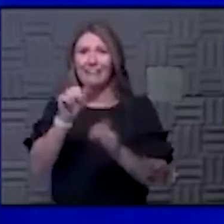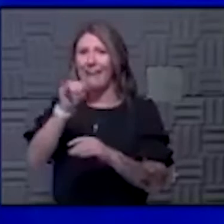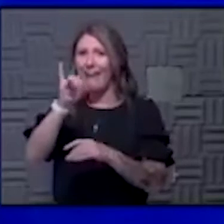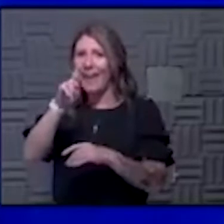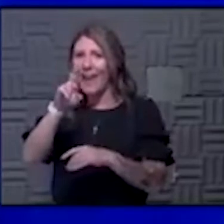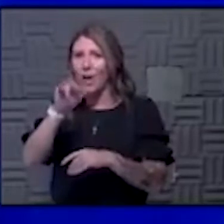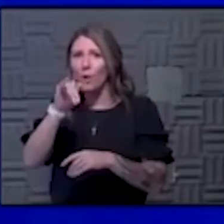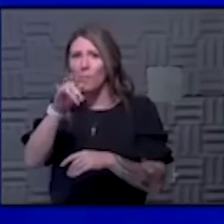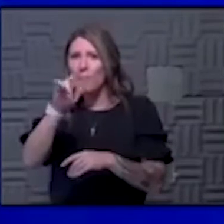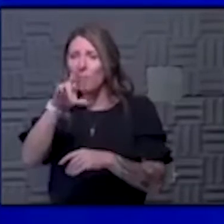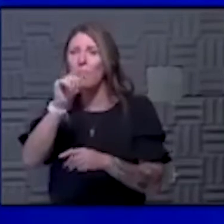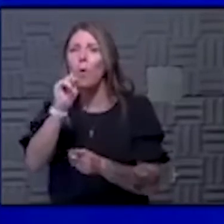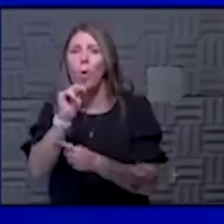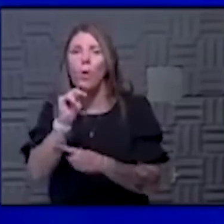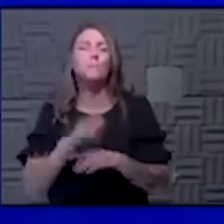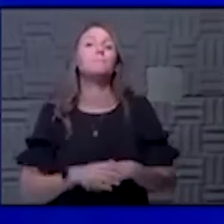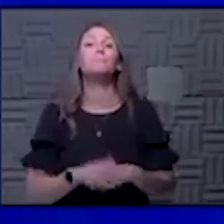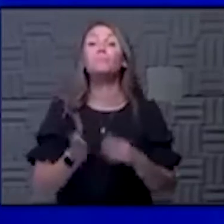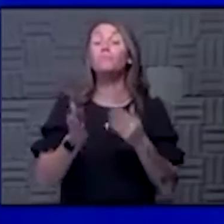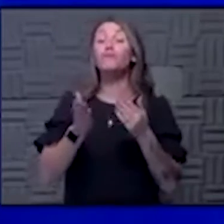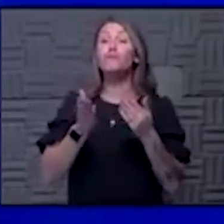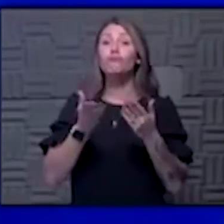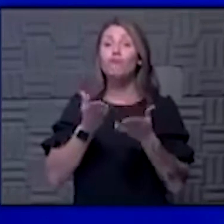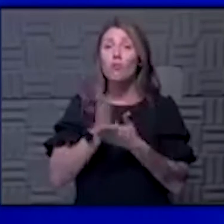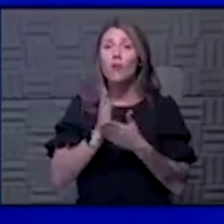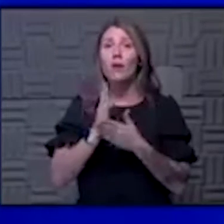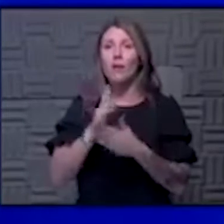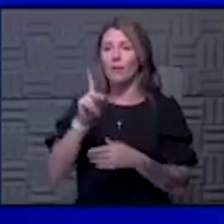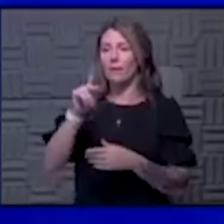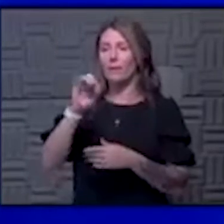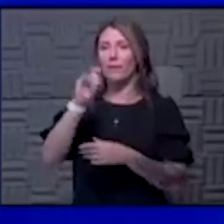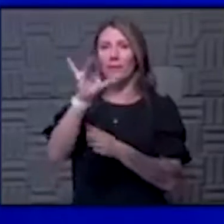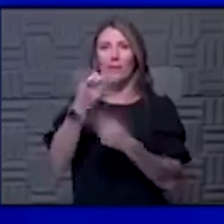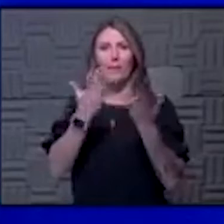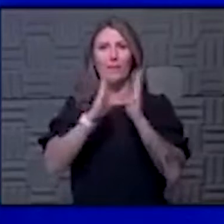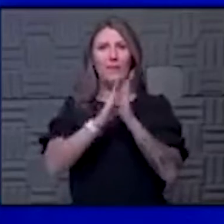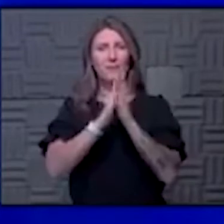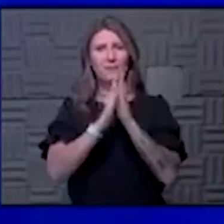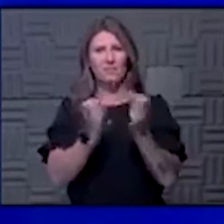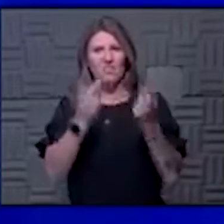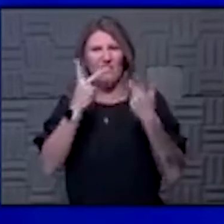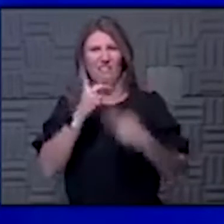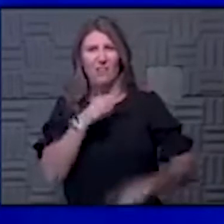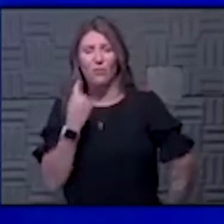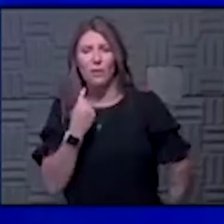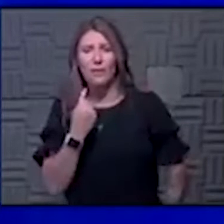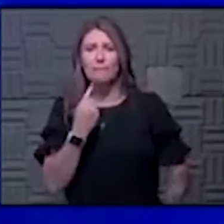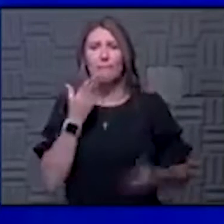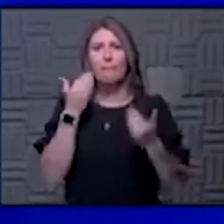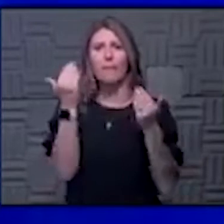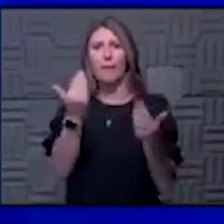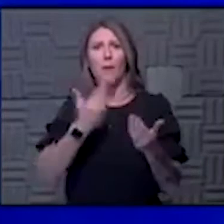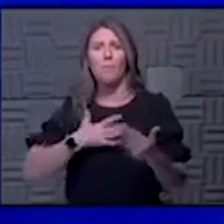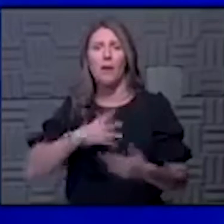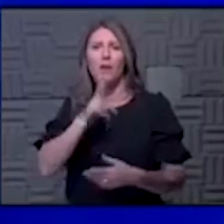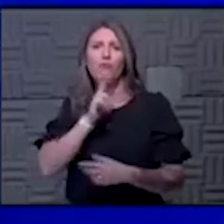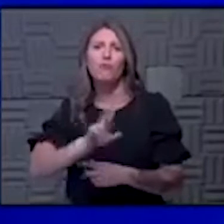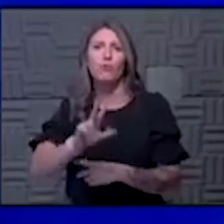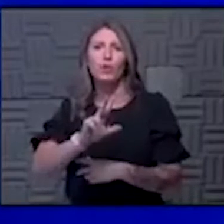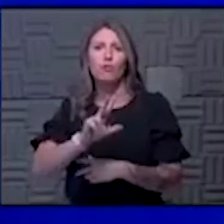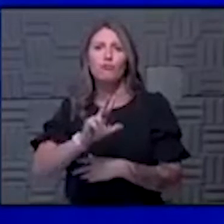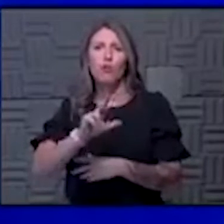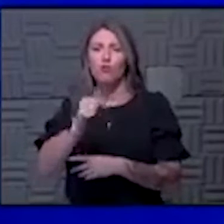absolutely. All right, Kathy asks, do you think there's much risk in letting my 3-year-old grandchild stay